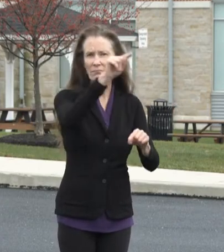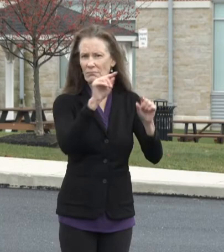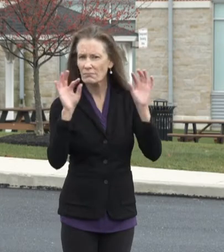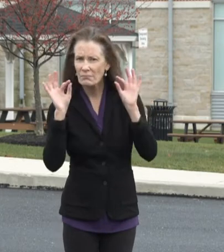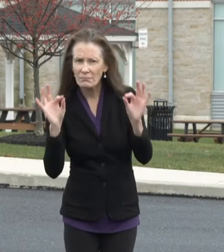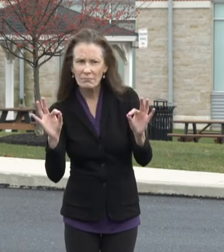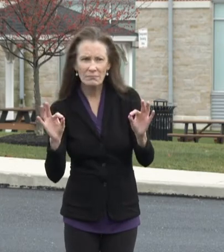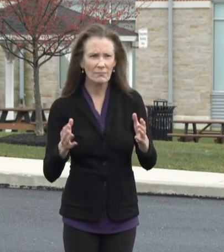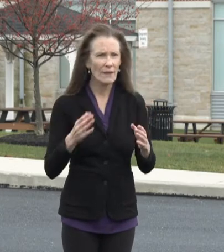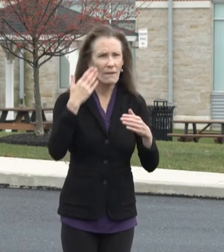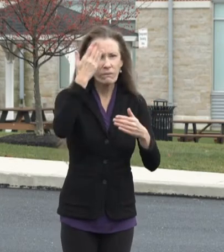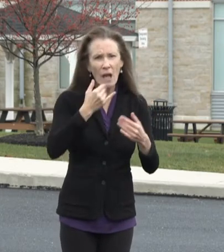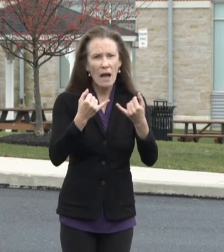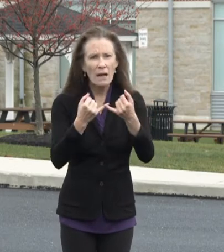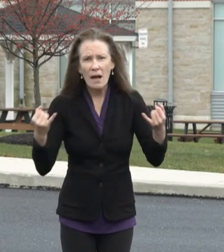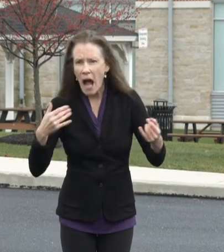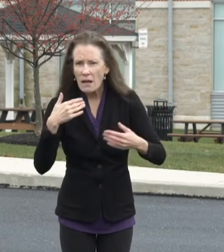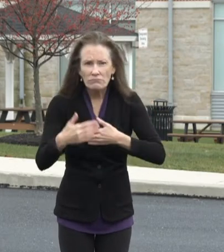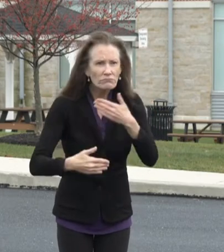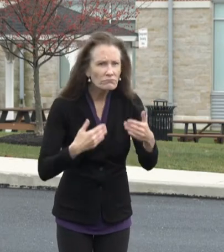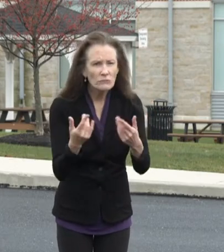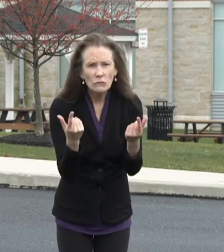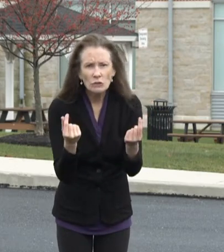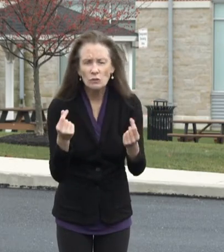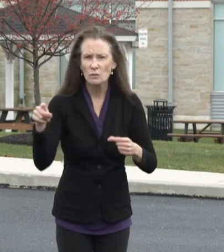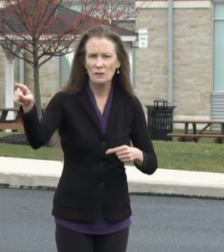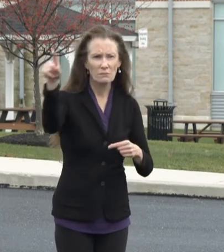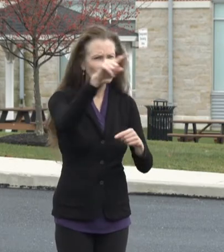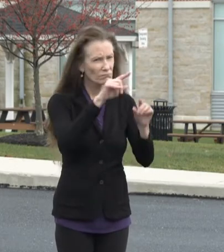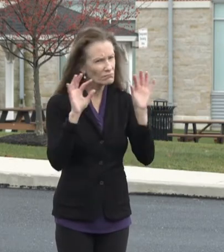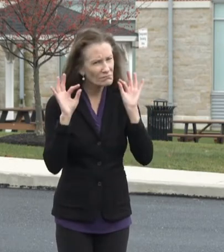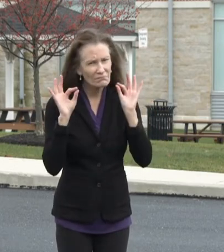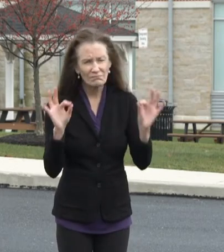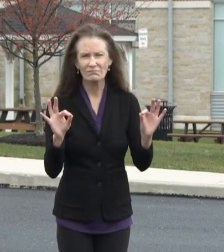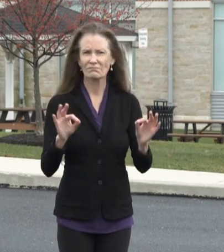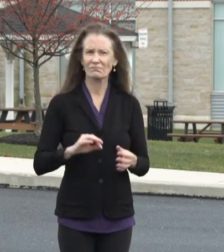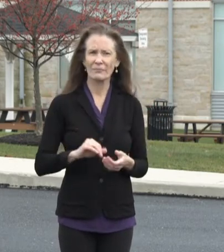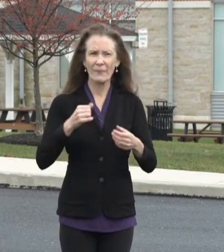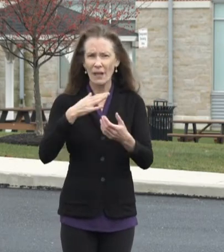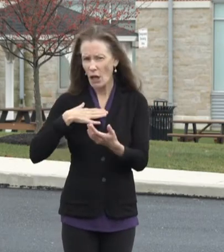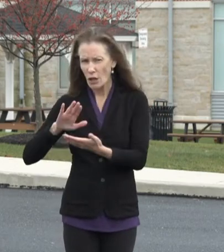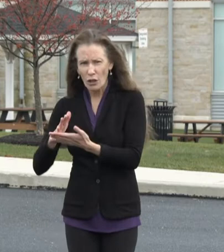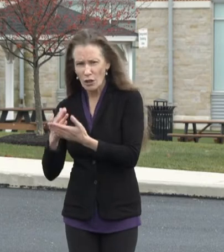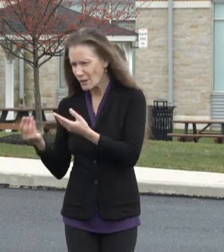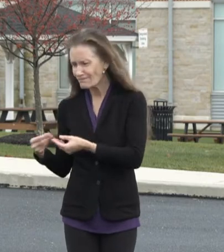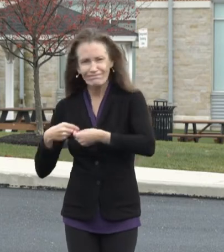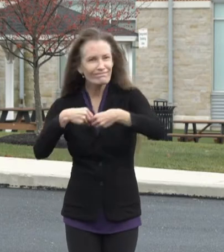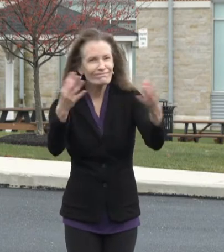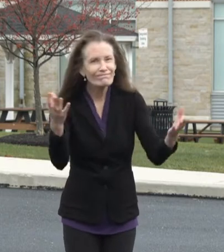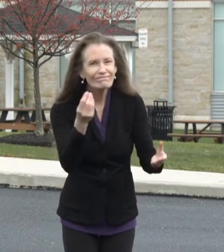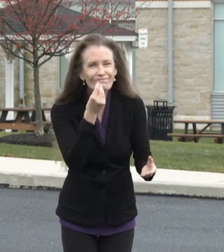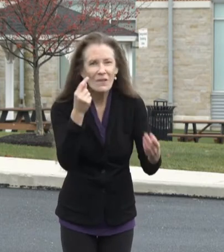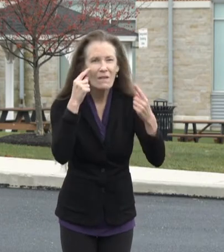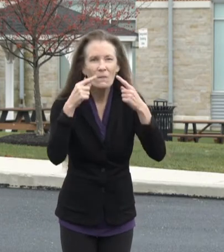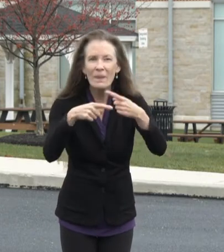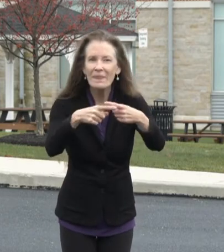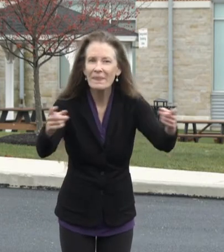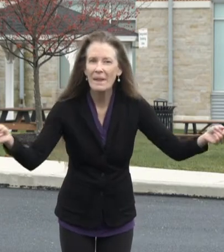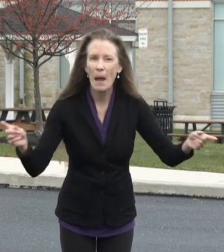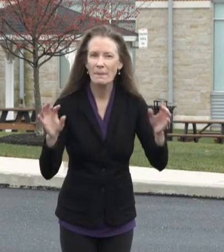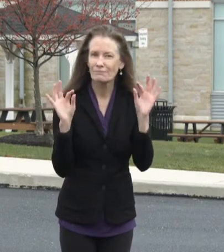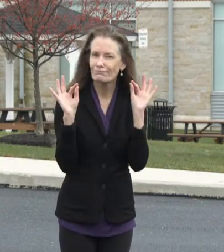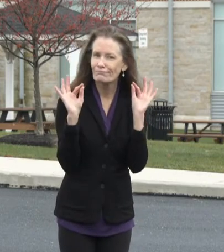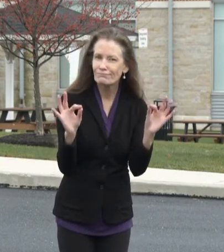support and behind the scenes, preparing and distributing meals for residents, efficiently disinfecting